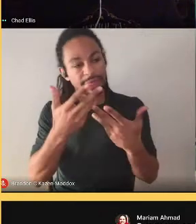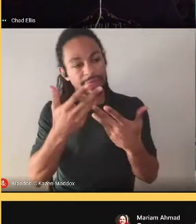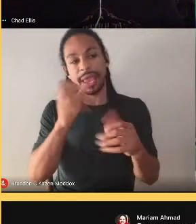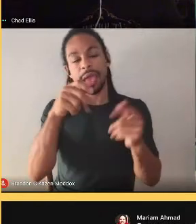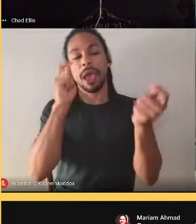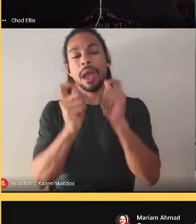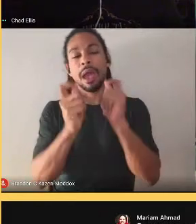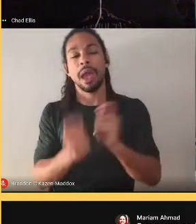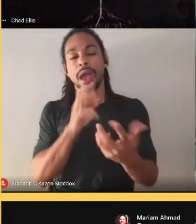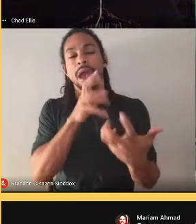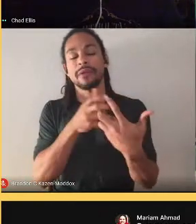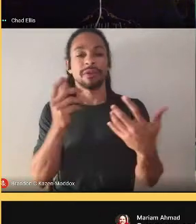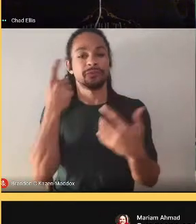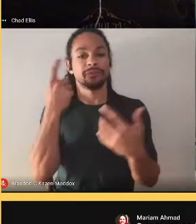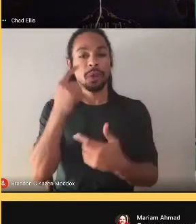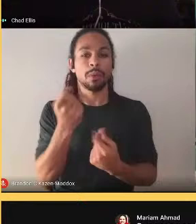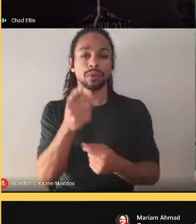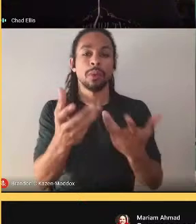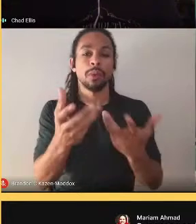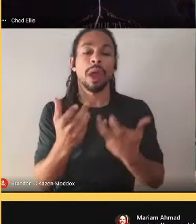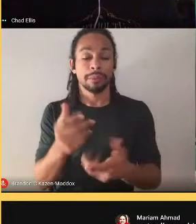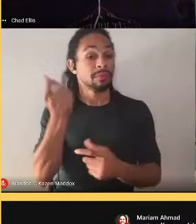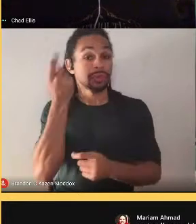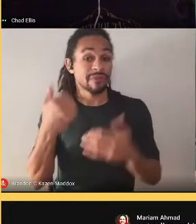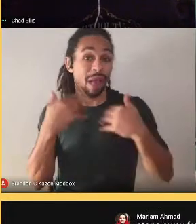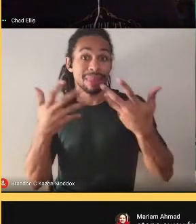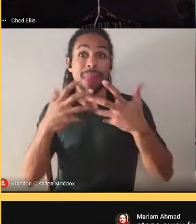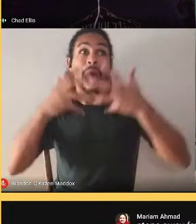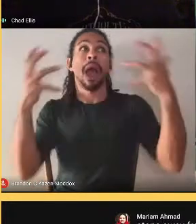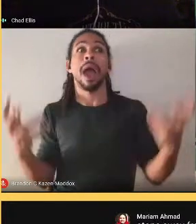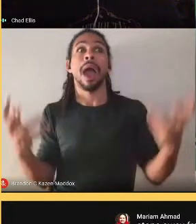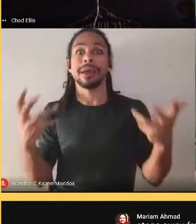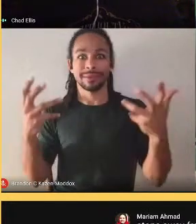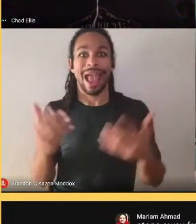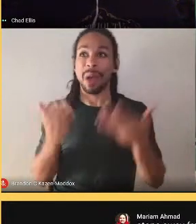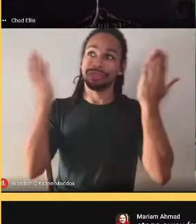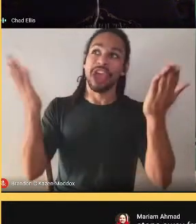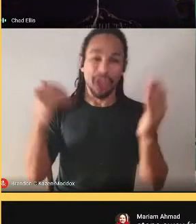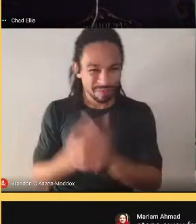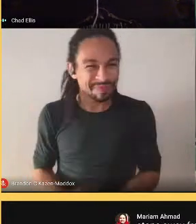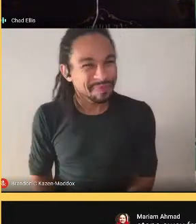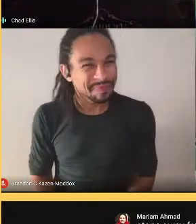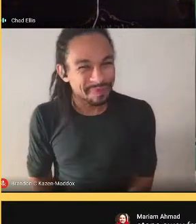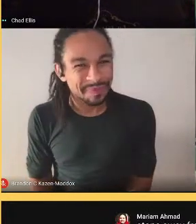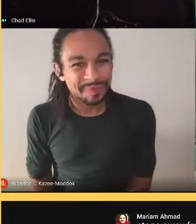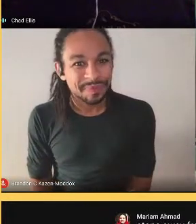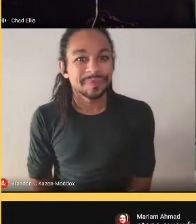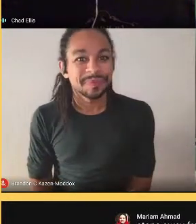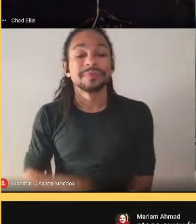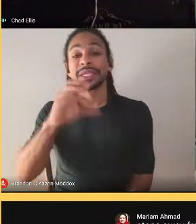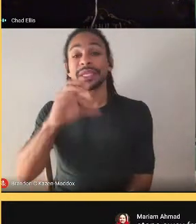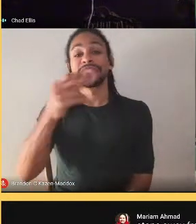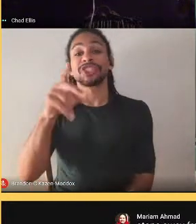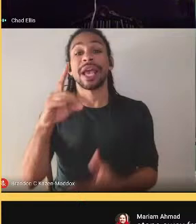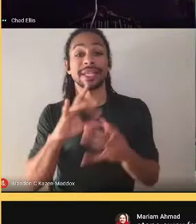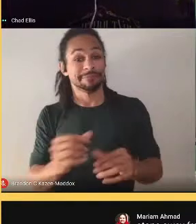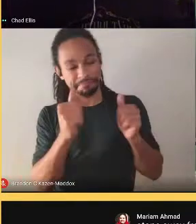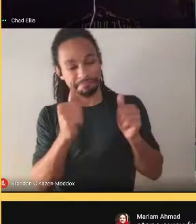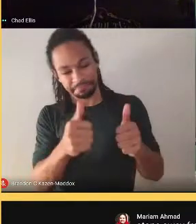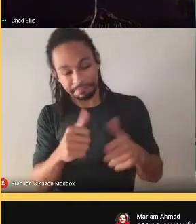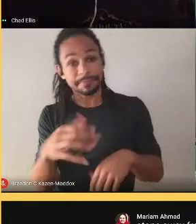there's a lot out there. Yeah, definitely. Luke, how about for the Call of Cthulhu mystery